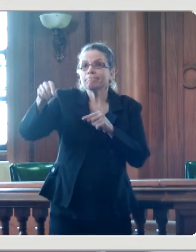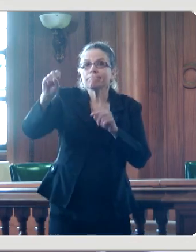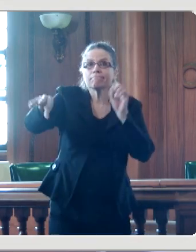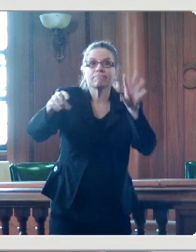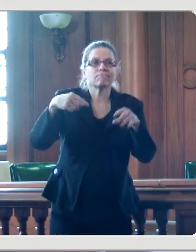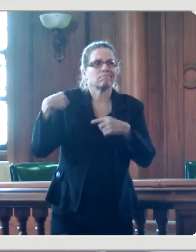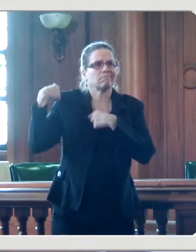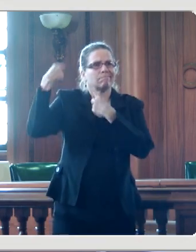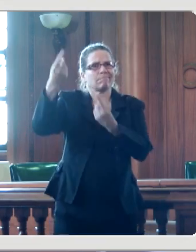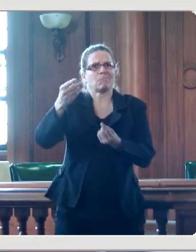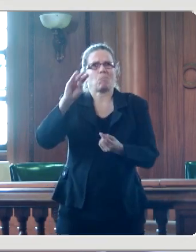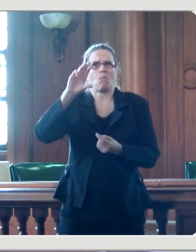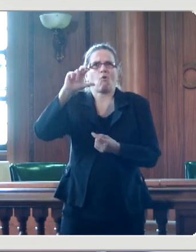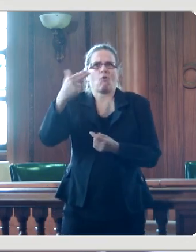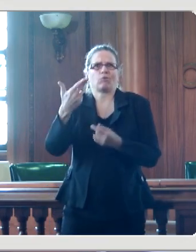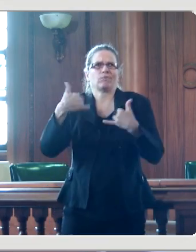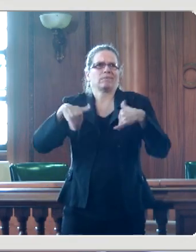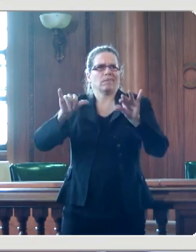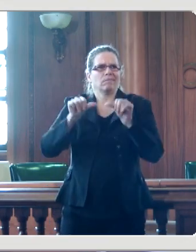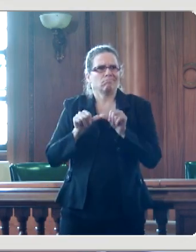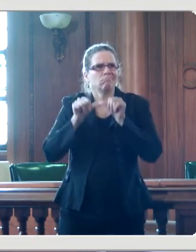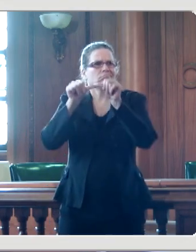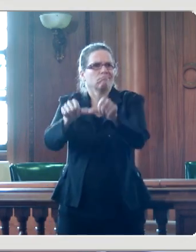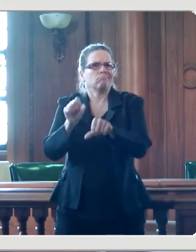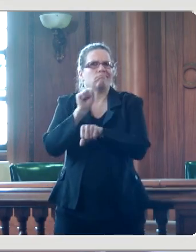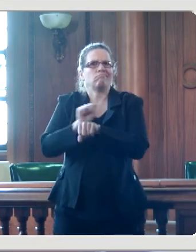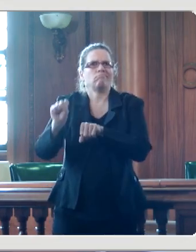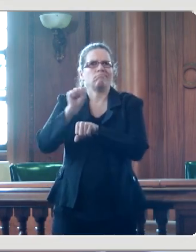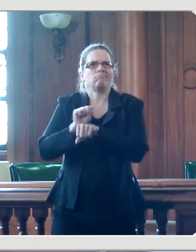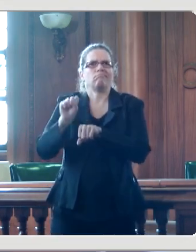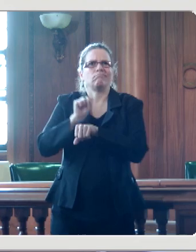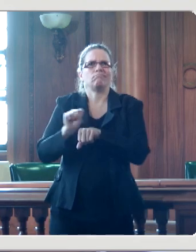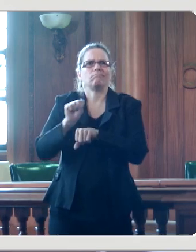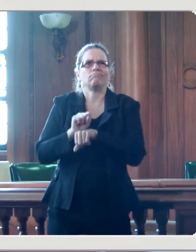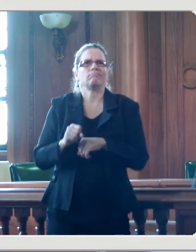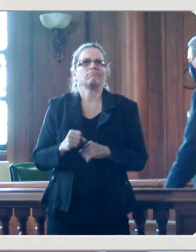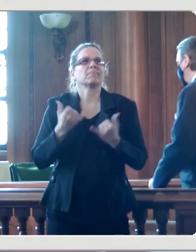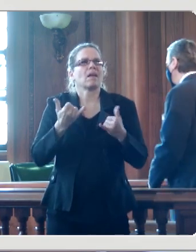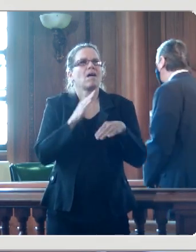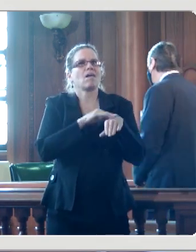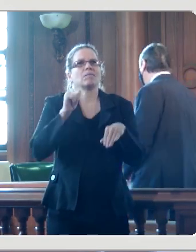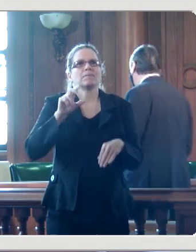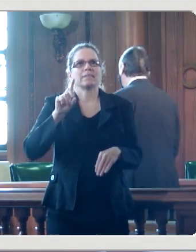Director of the Department of Public Works, Chris Signoli.